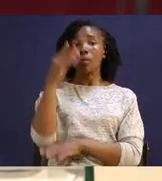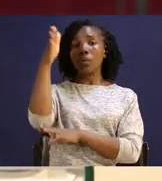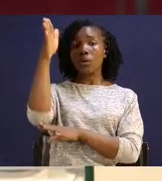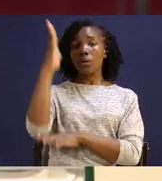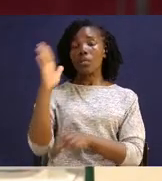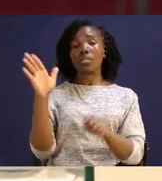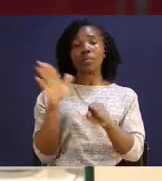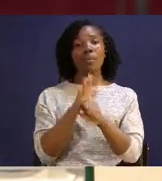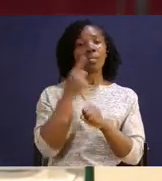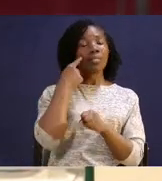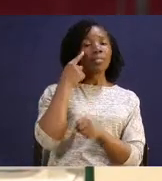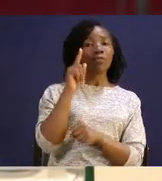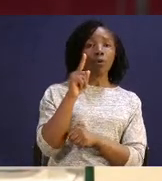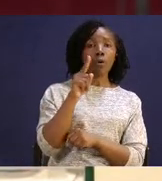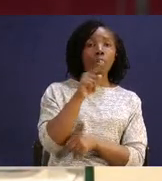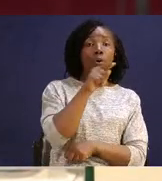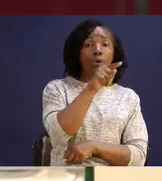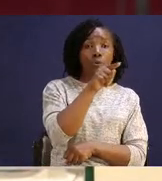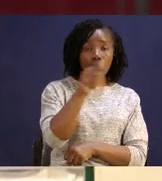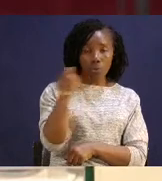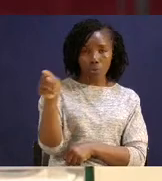him, it's for you.